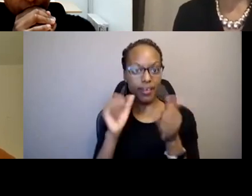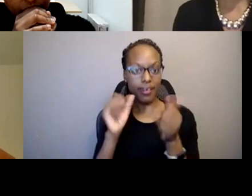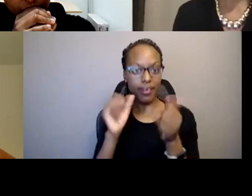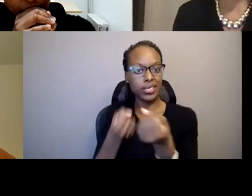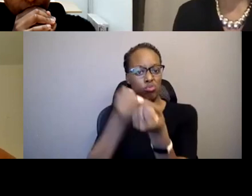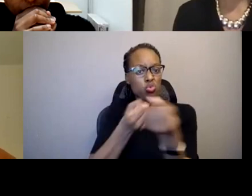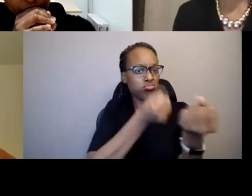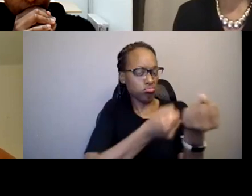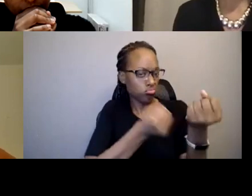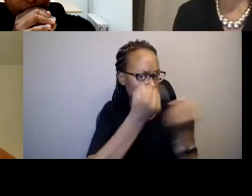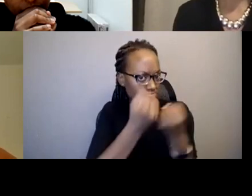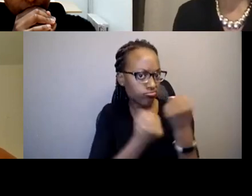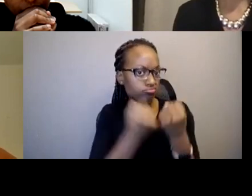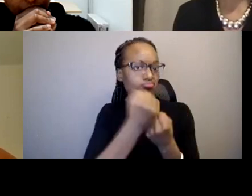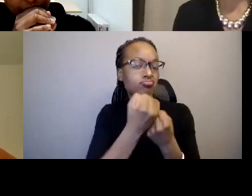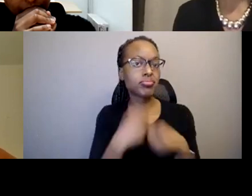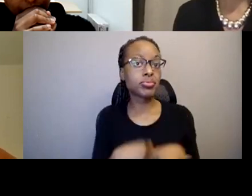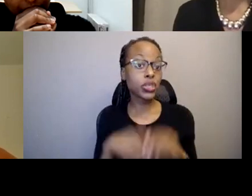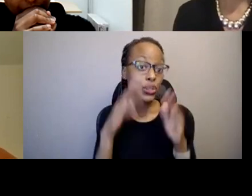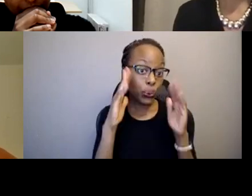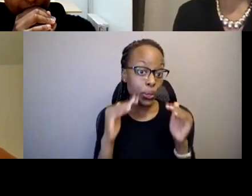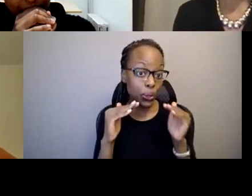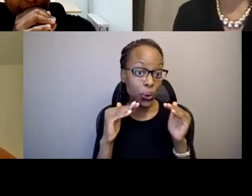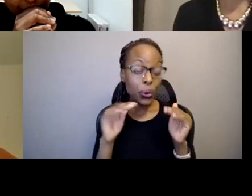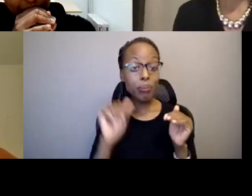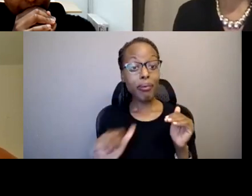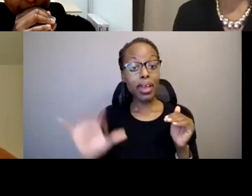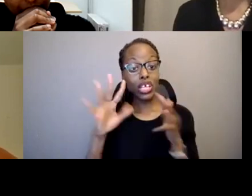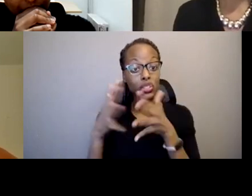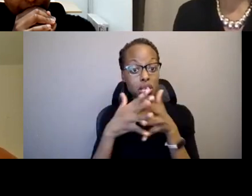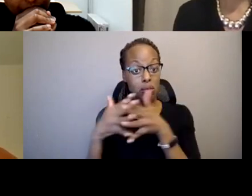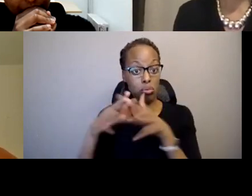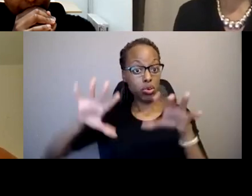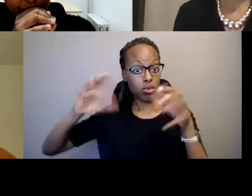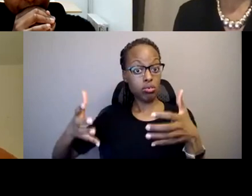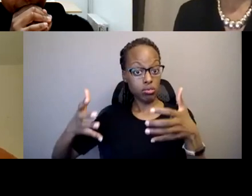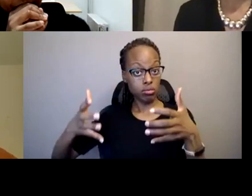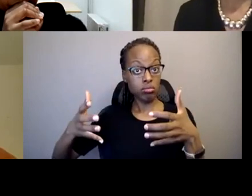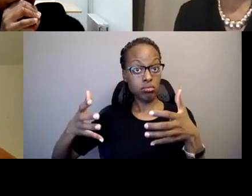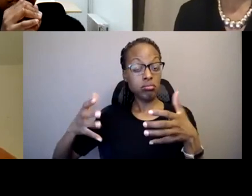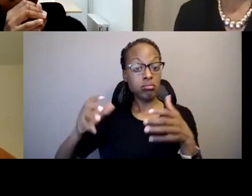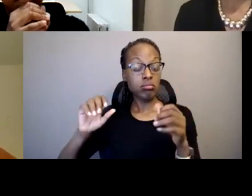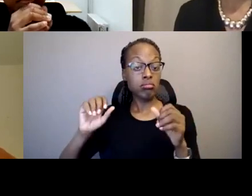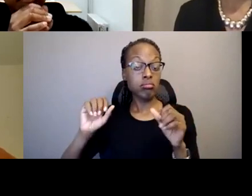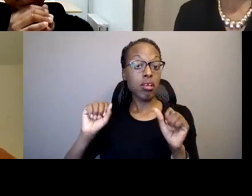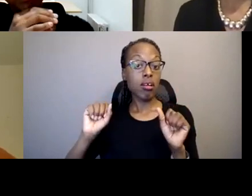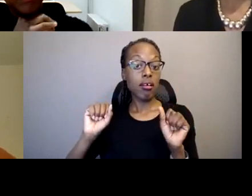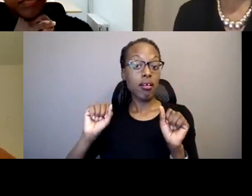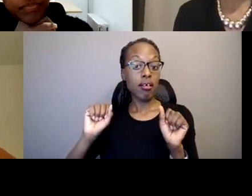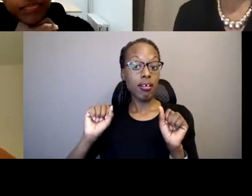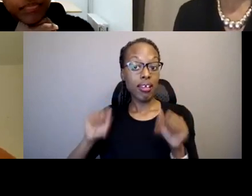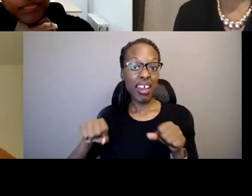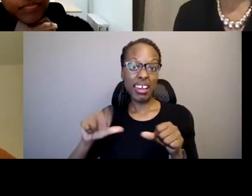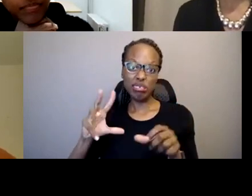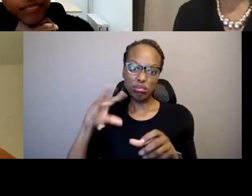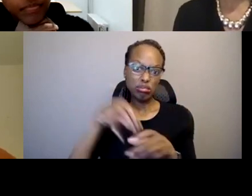that the Asian American contingency will be a strong part of A4,